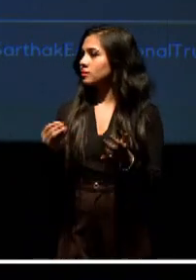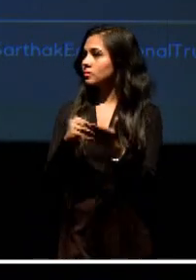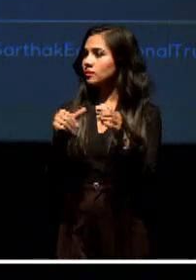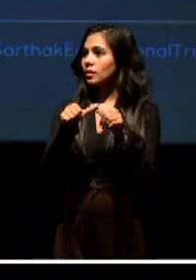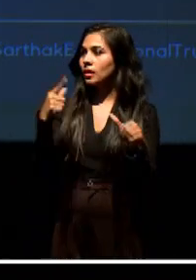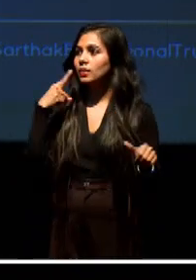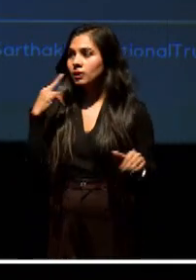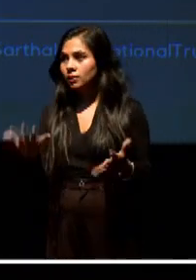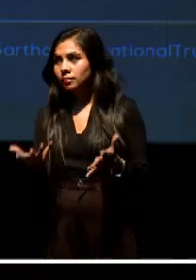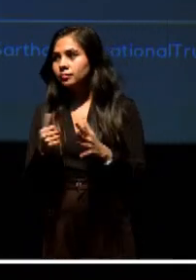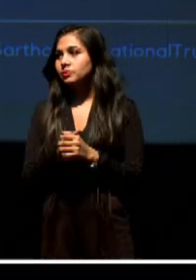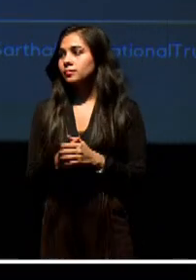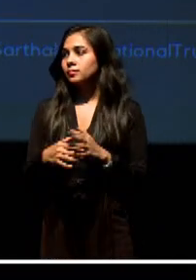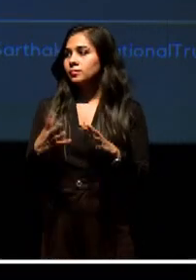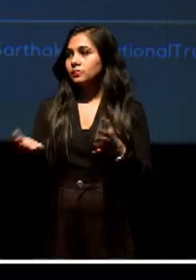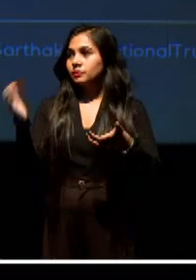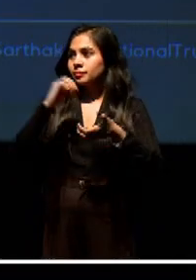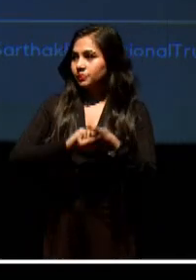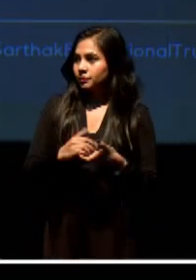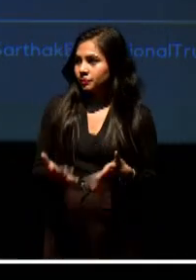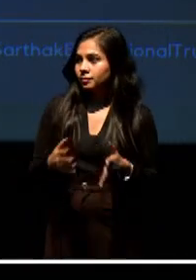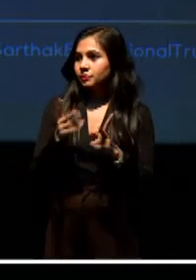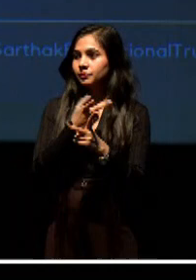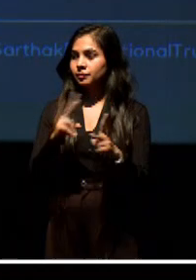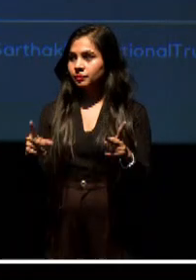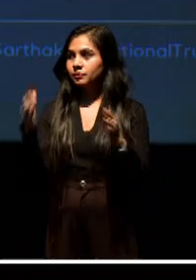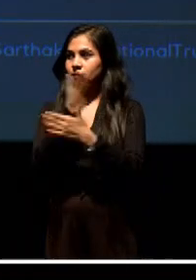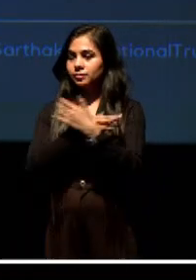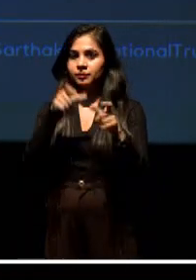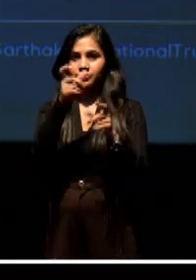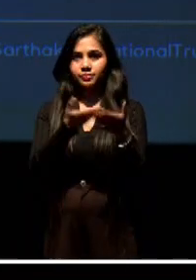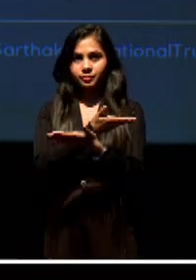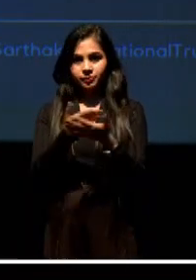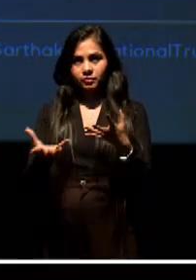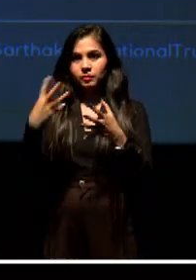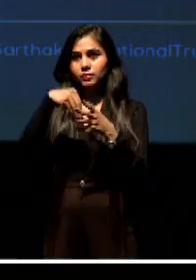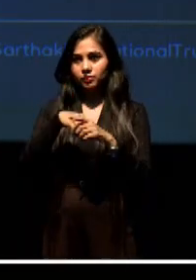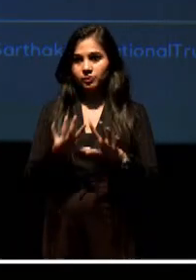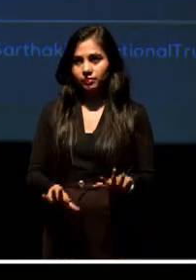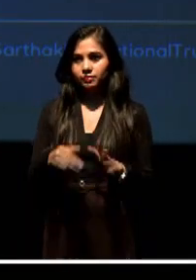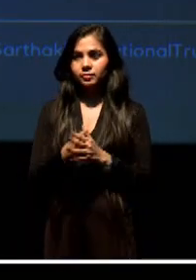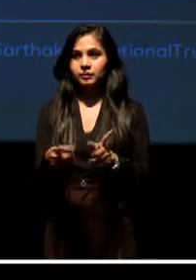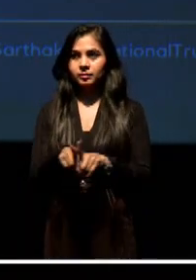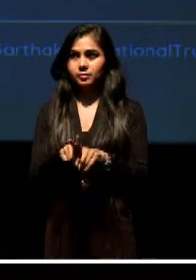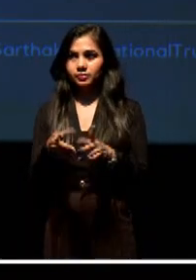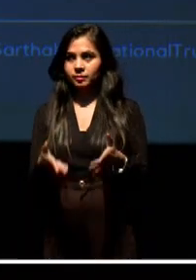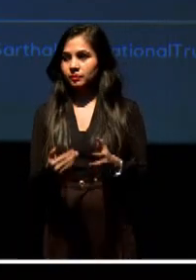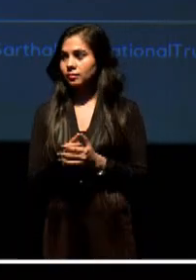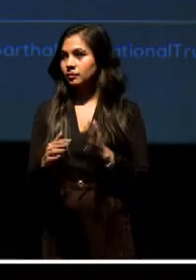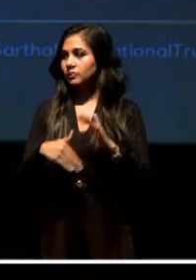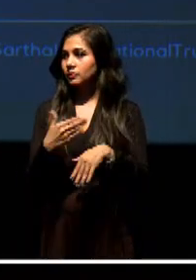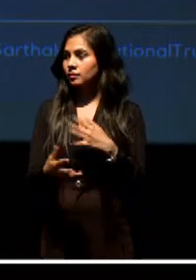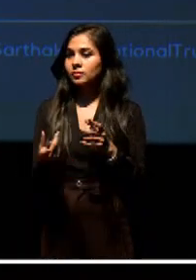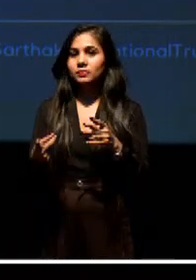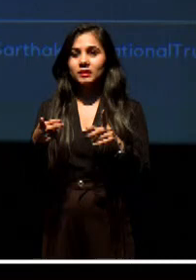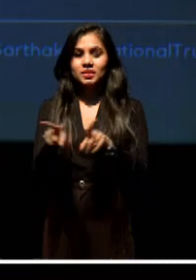we are going to talk about collaboration between different bodies who are involved in this kind of implementation. Then we will also